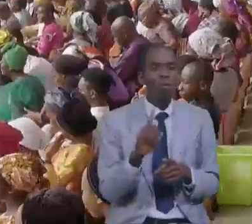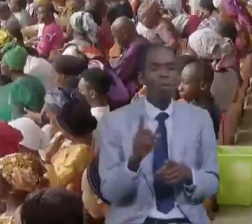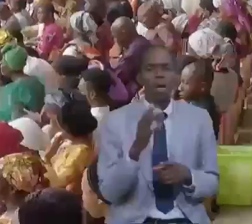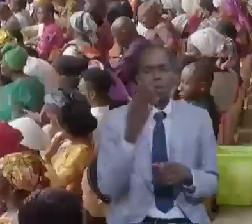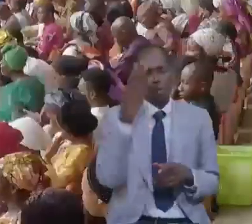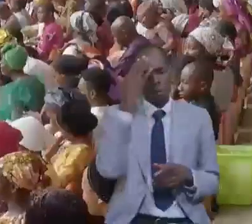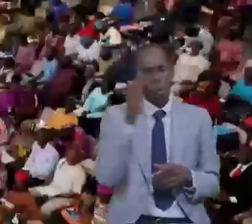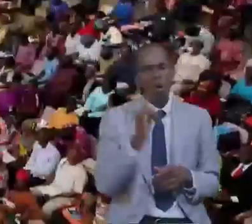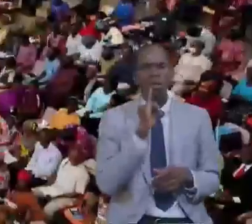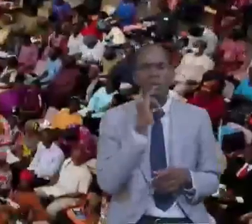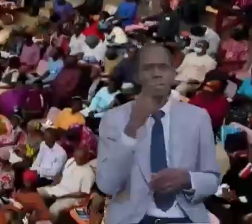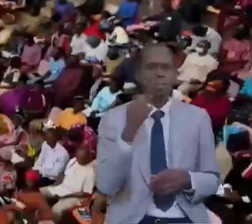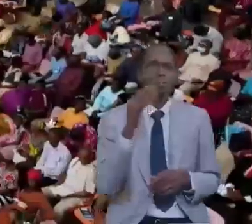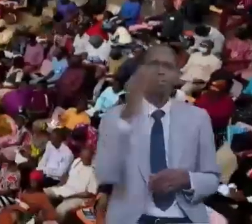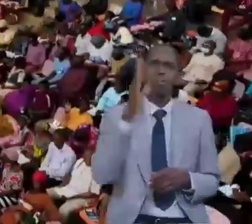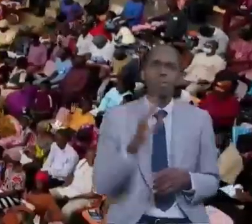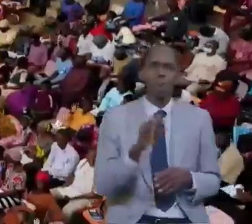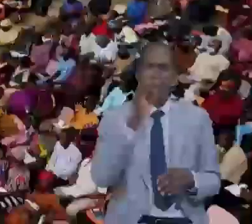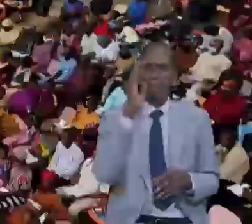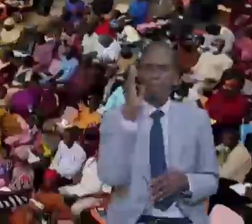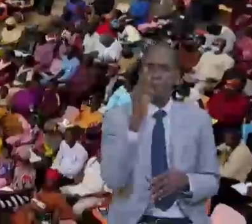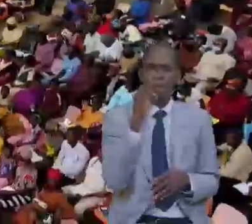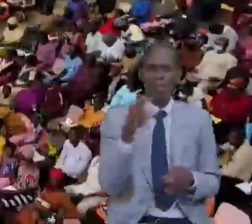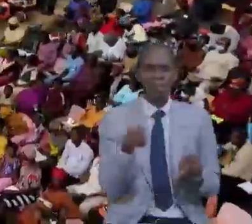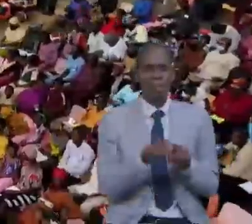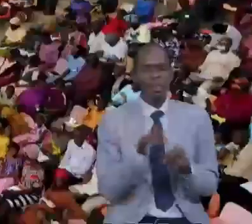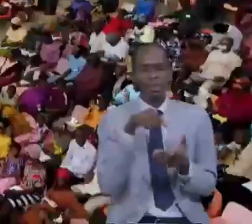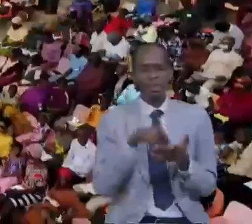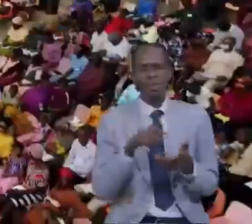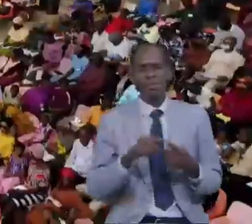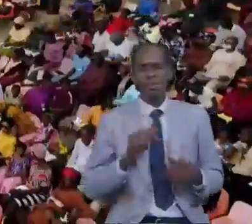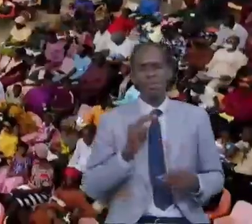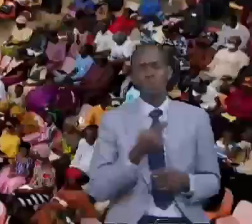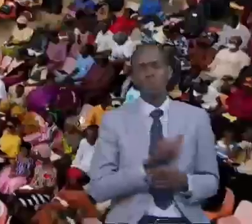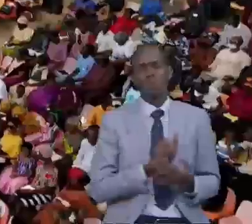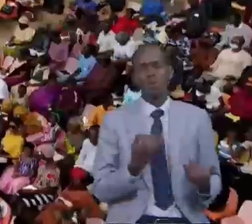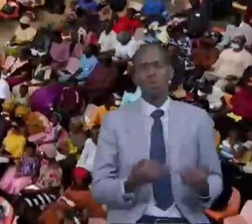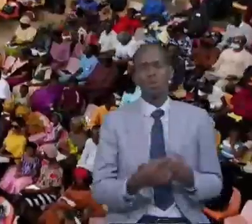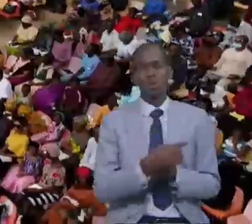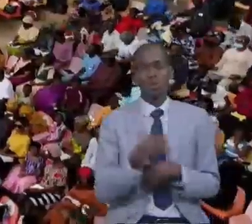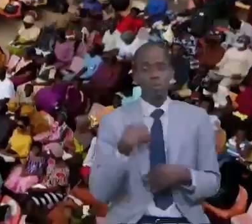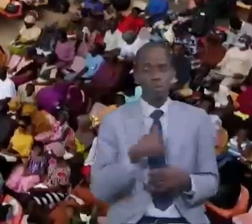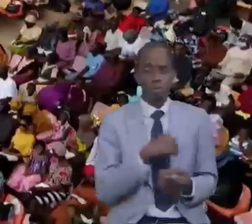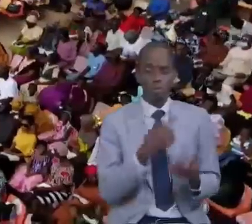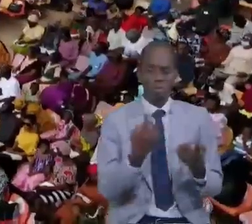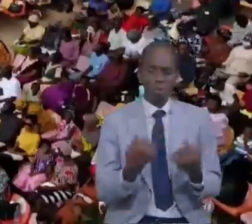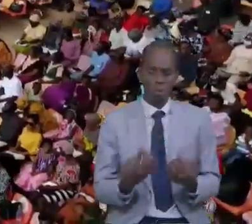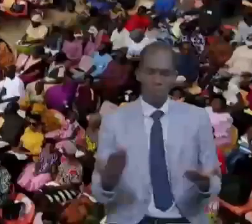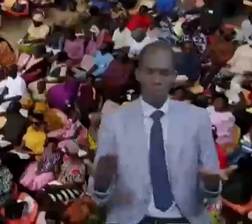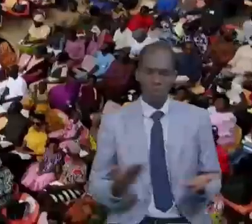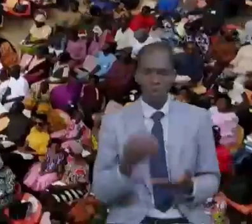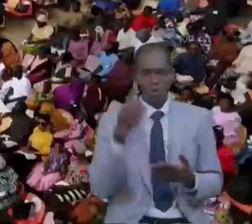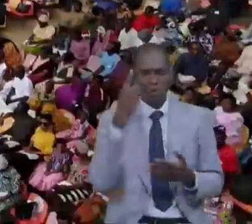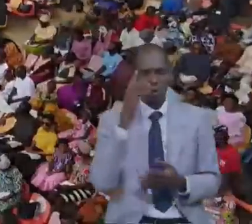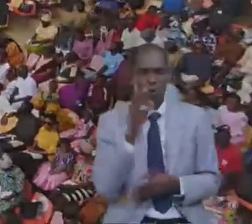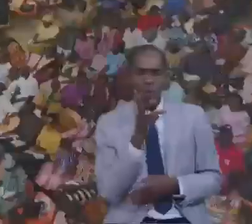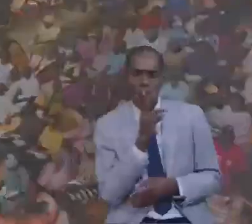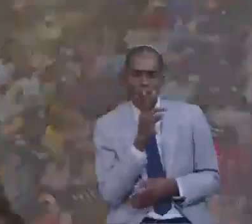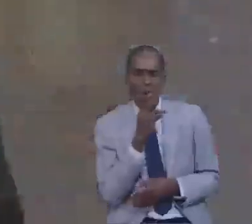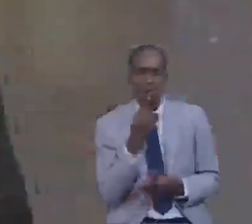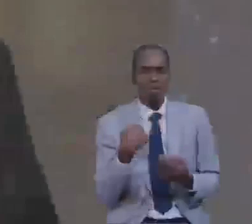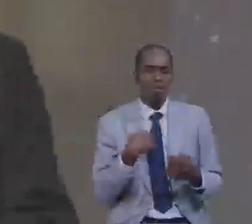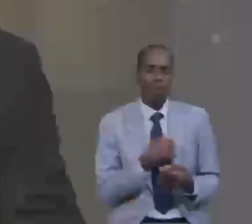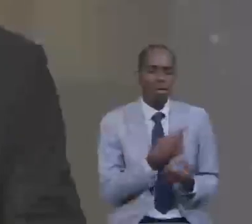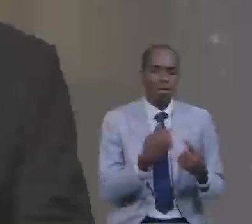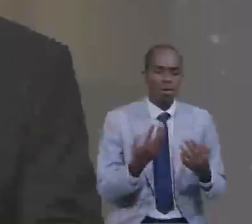for milk. We don't want the meat of the word. If you only take milk every day, milk